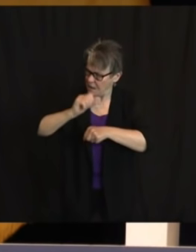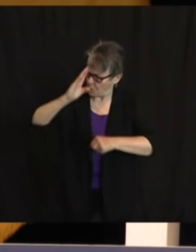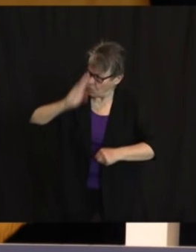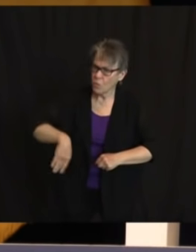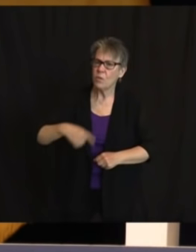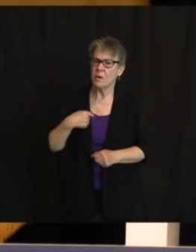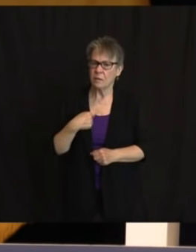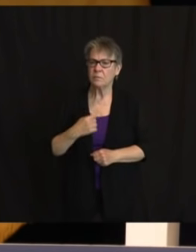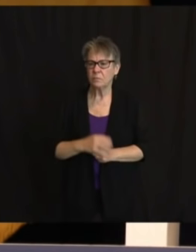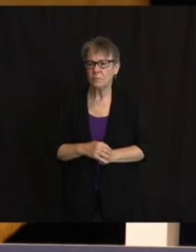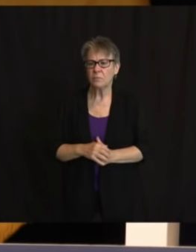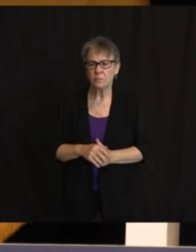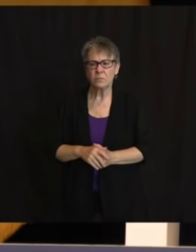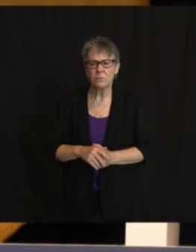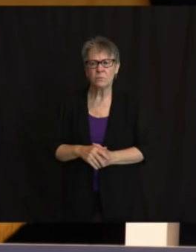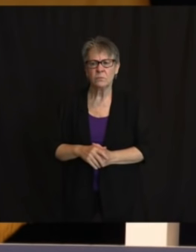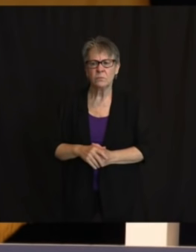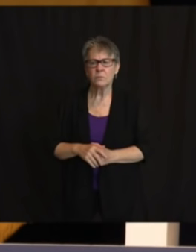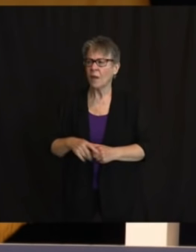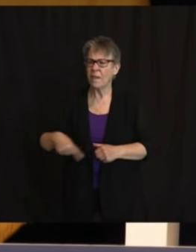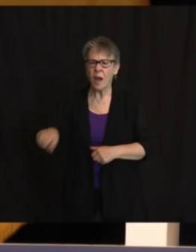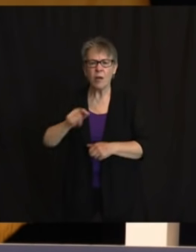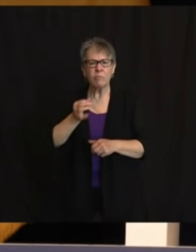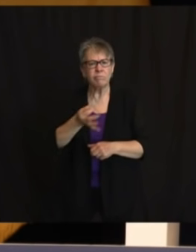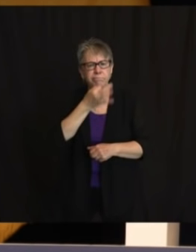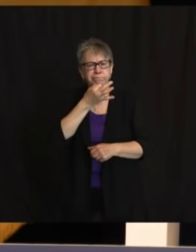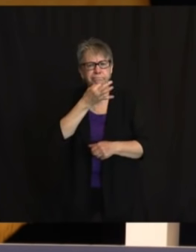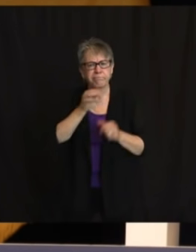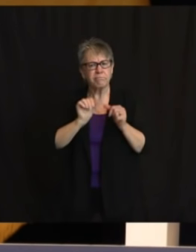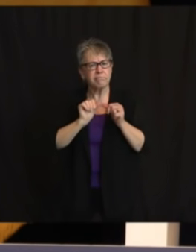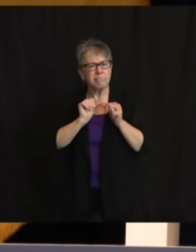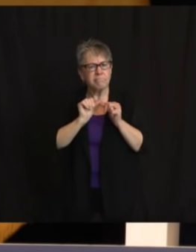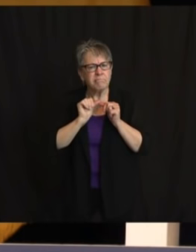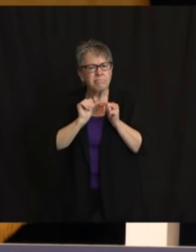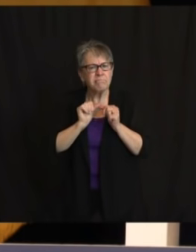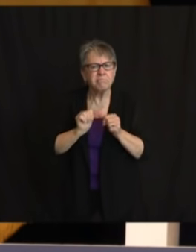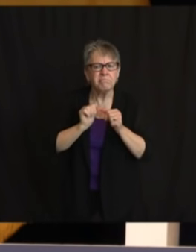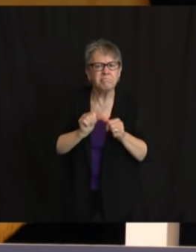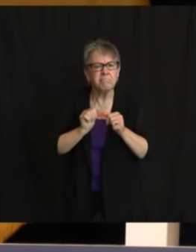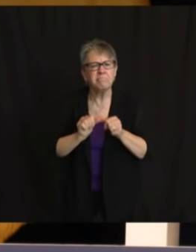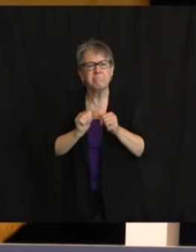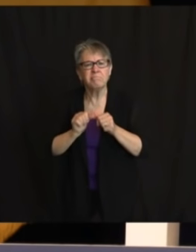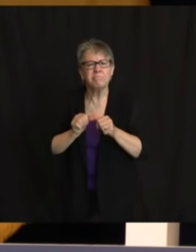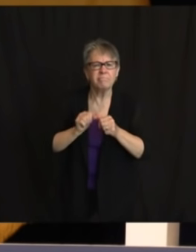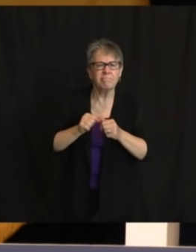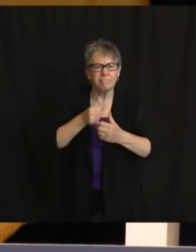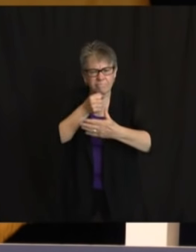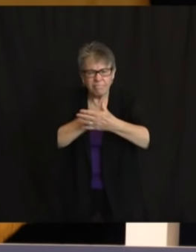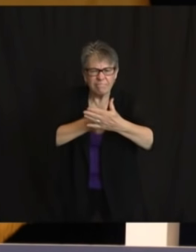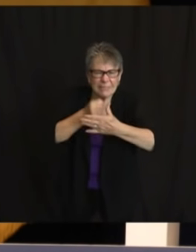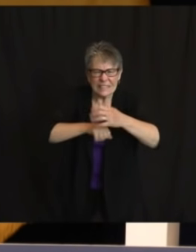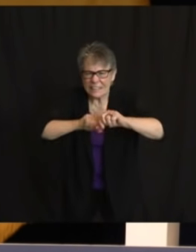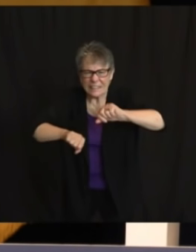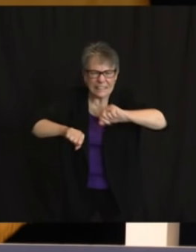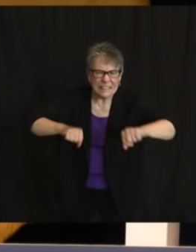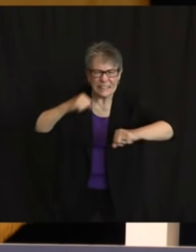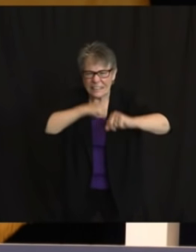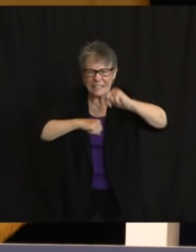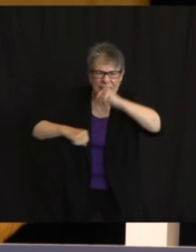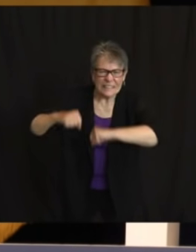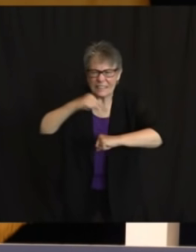nothing that will hold them back from saving lives in New Jersey. They run into the fire, not away from